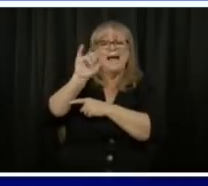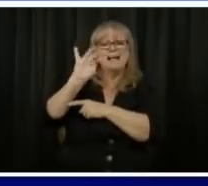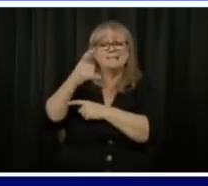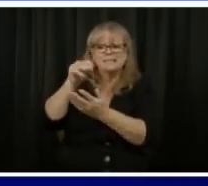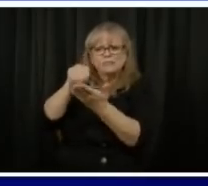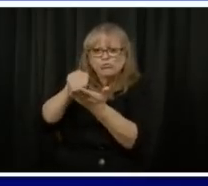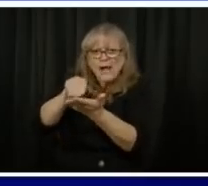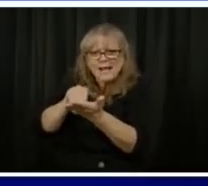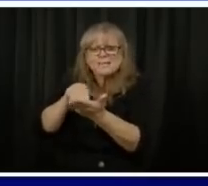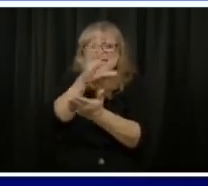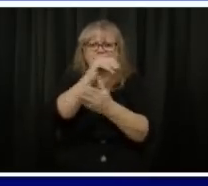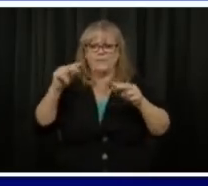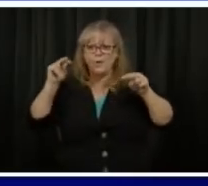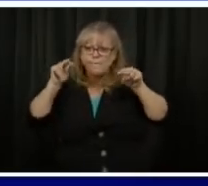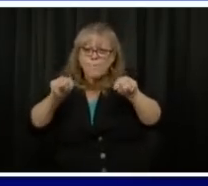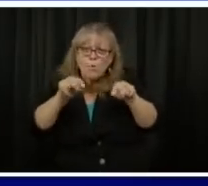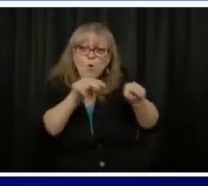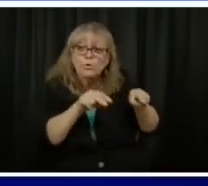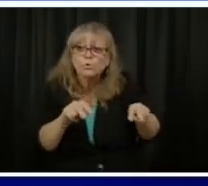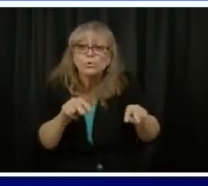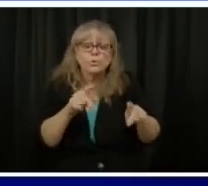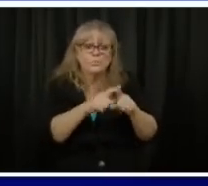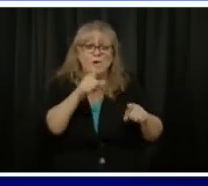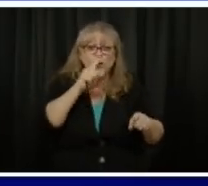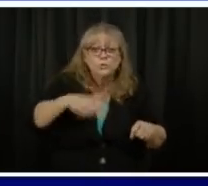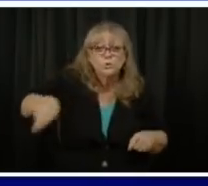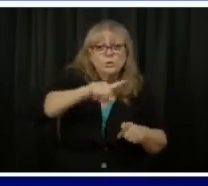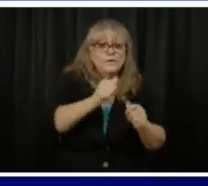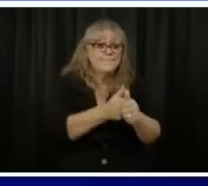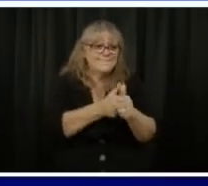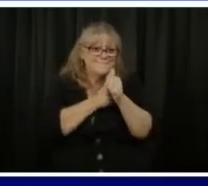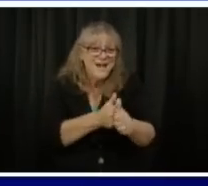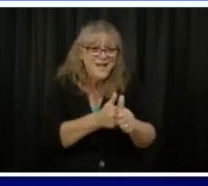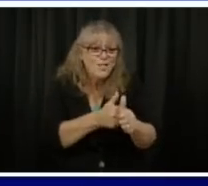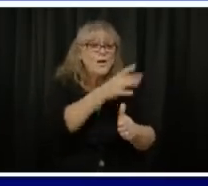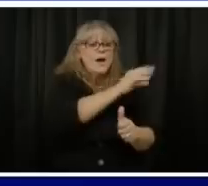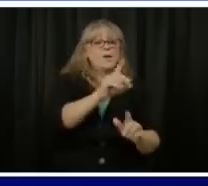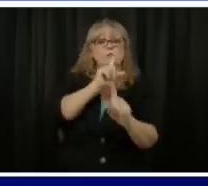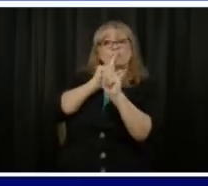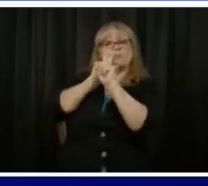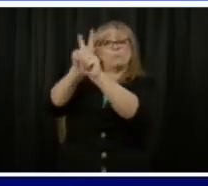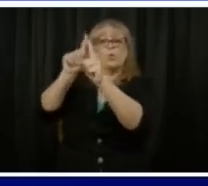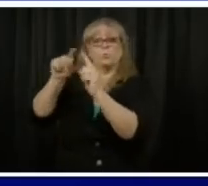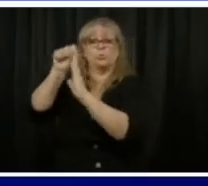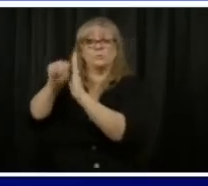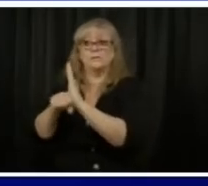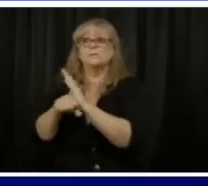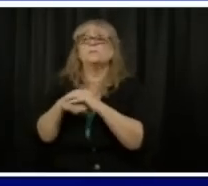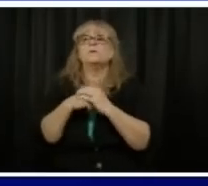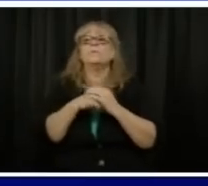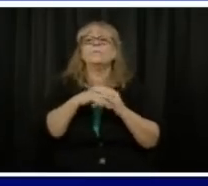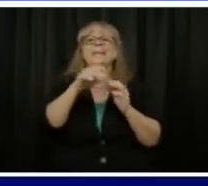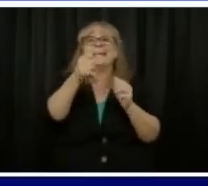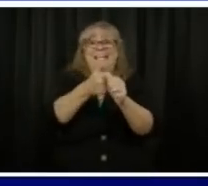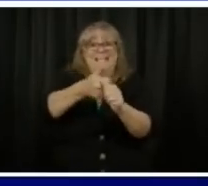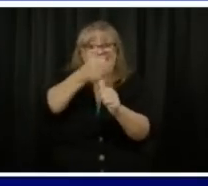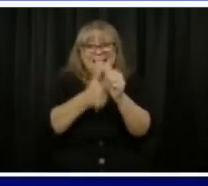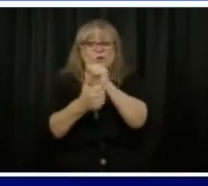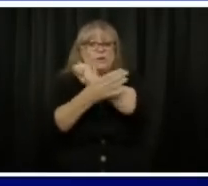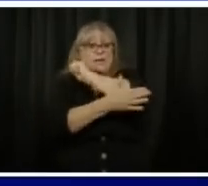gain compliance with public health orders. Counties know their communities best and the challenge of trying to balance